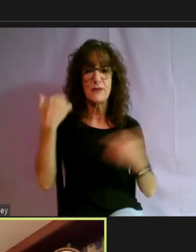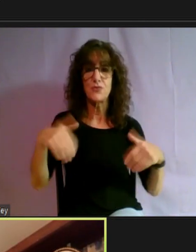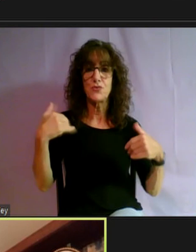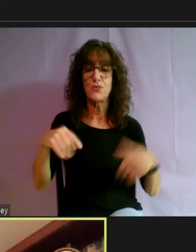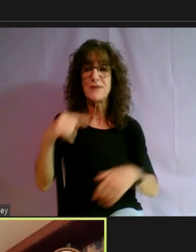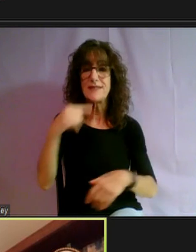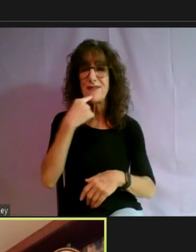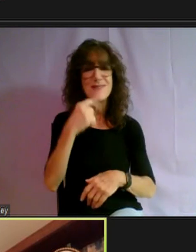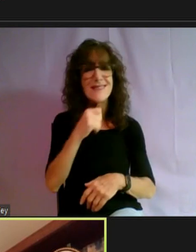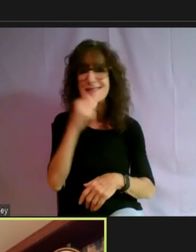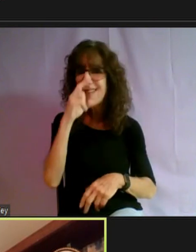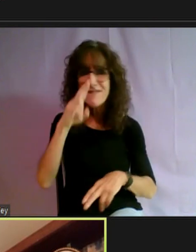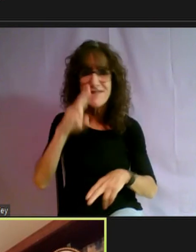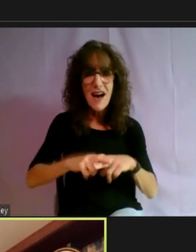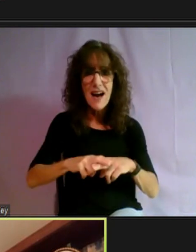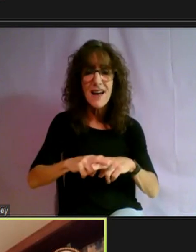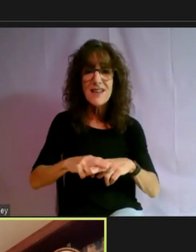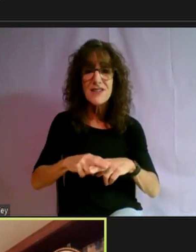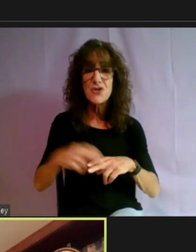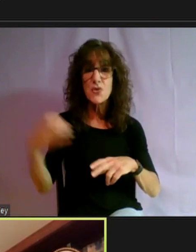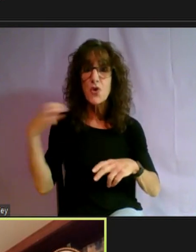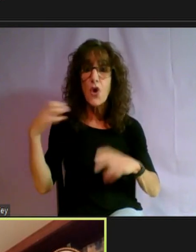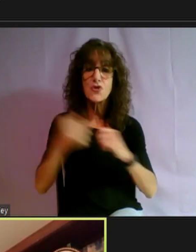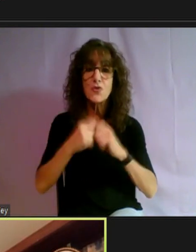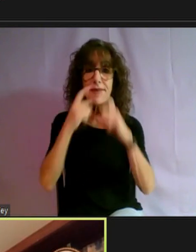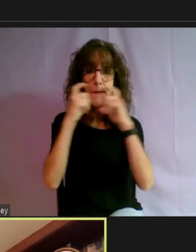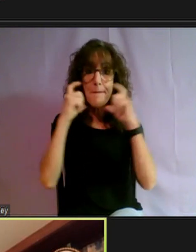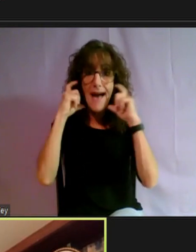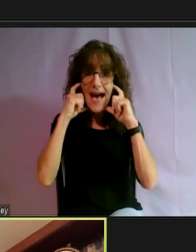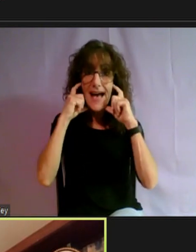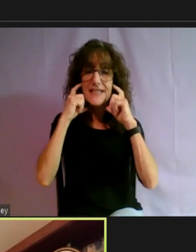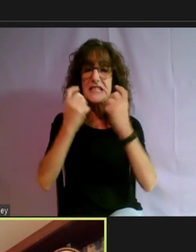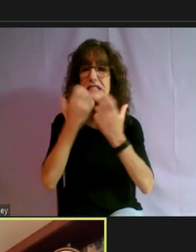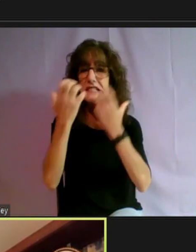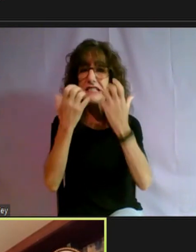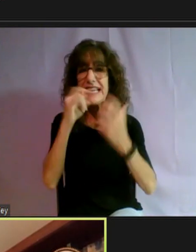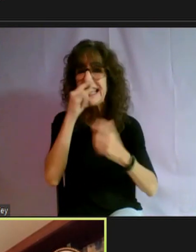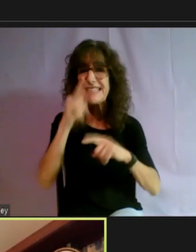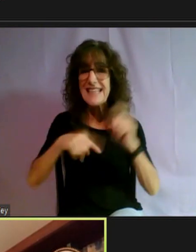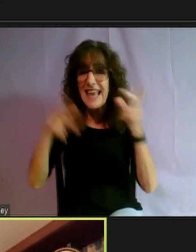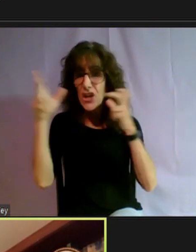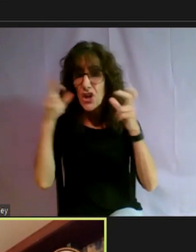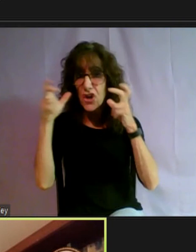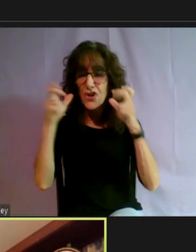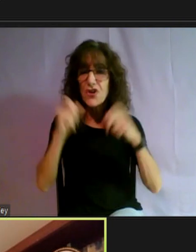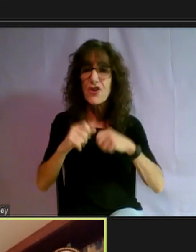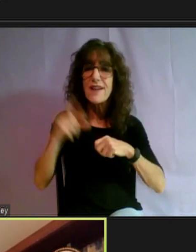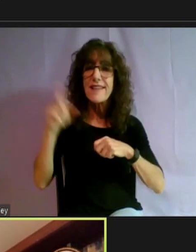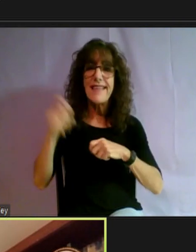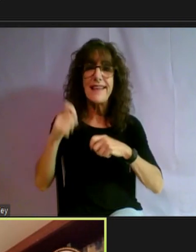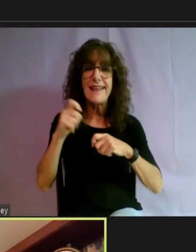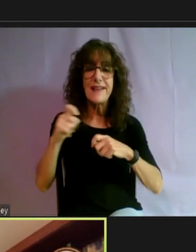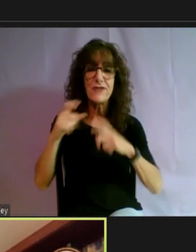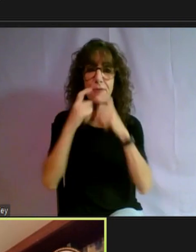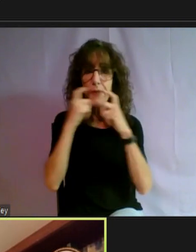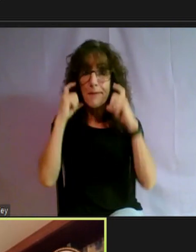no fun to coach with a mask on and try to get those kids to hear you, but they all huddle up and they need to put their masks on when they